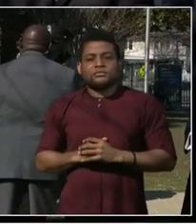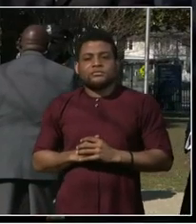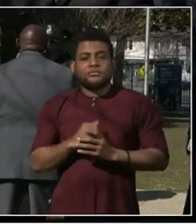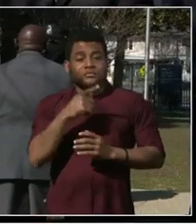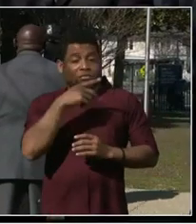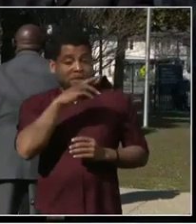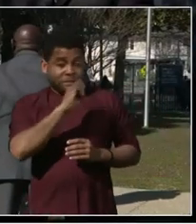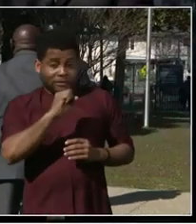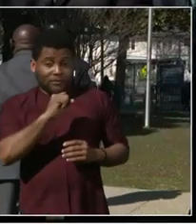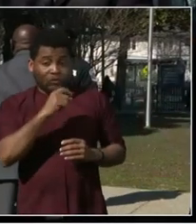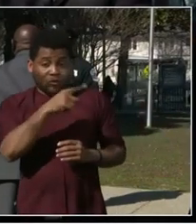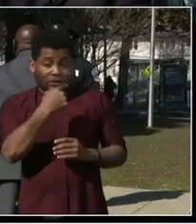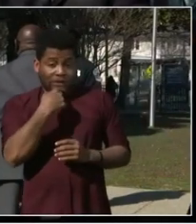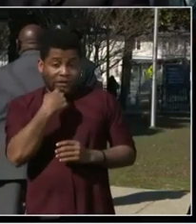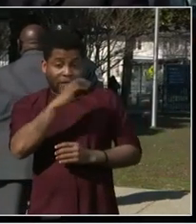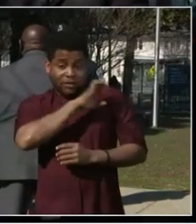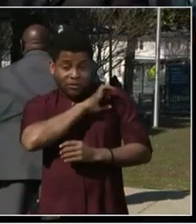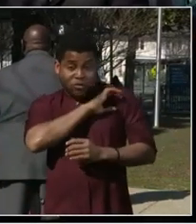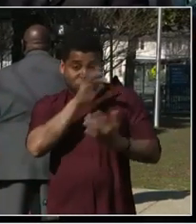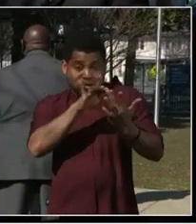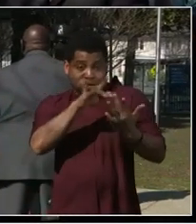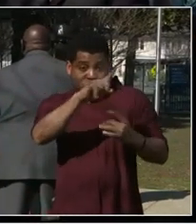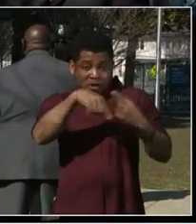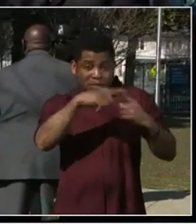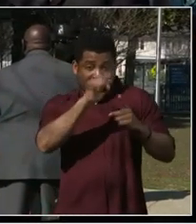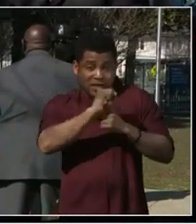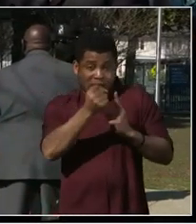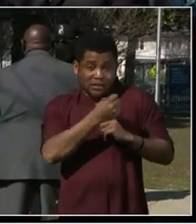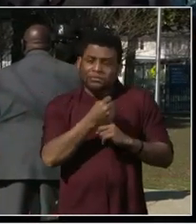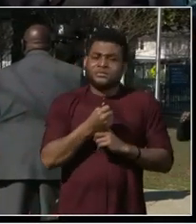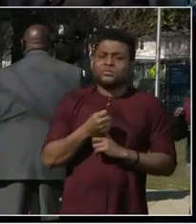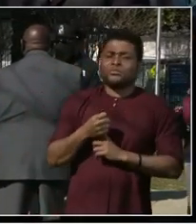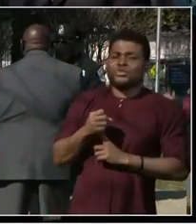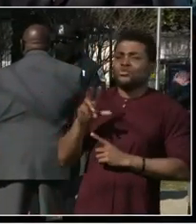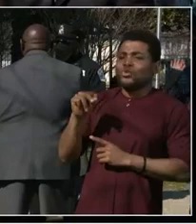him? No, other than to say congratulations on the closure.